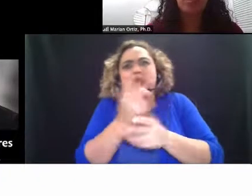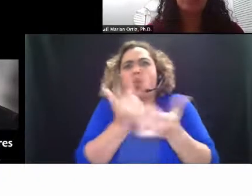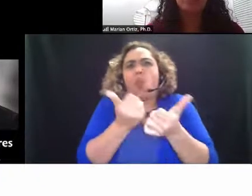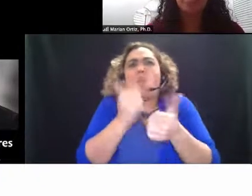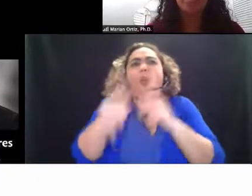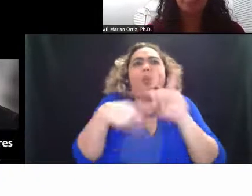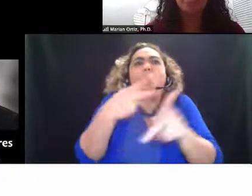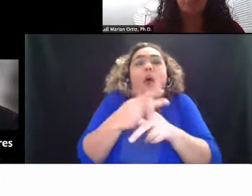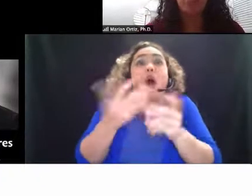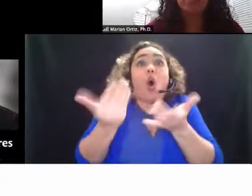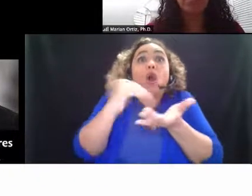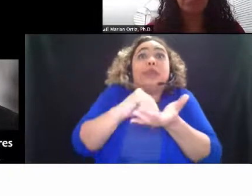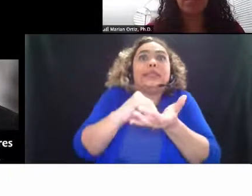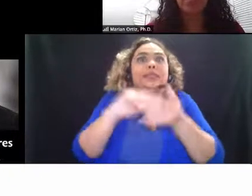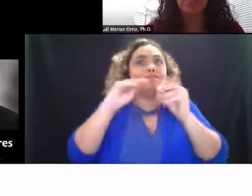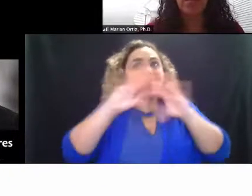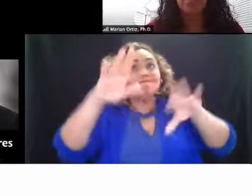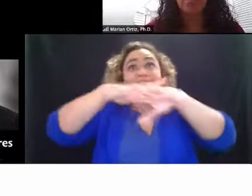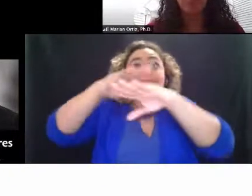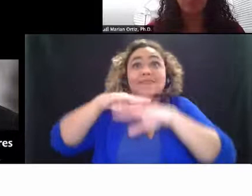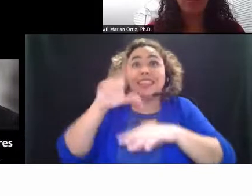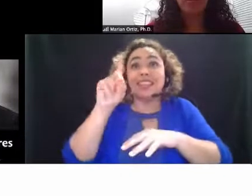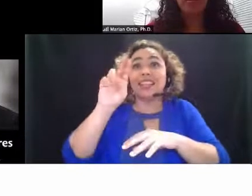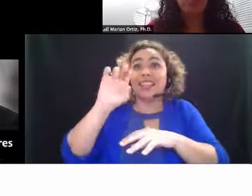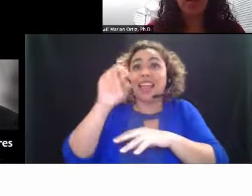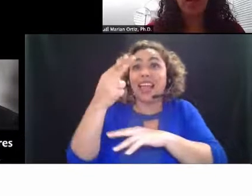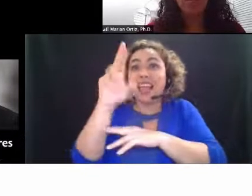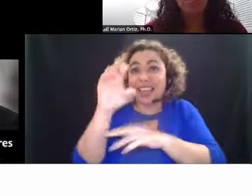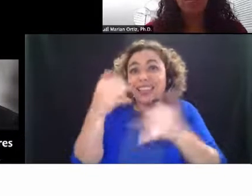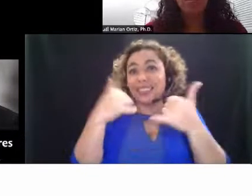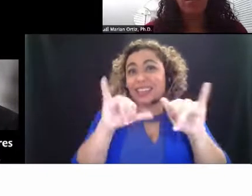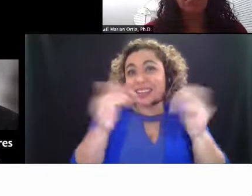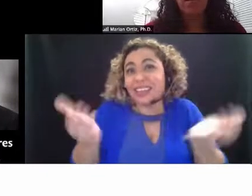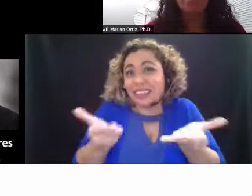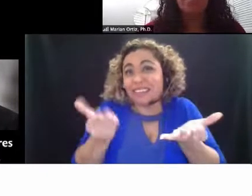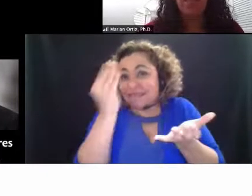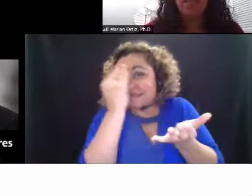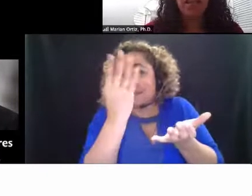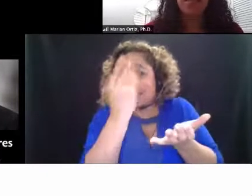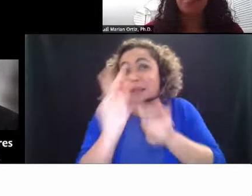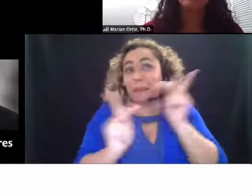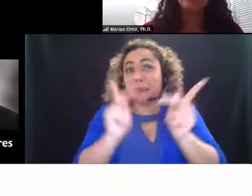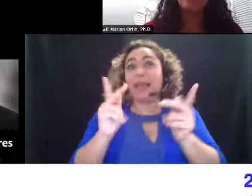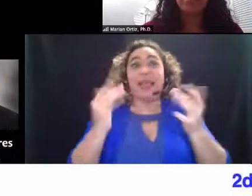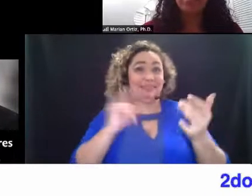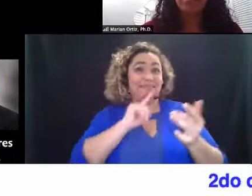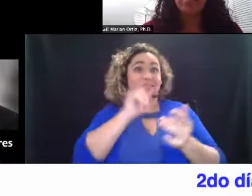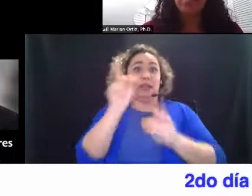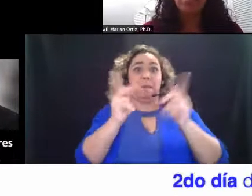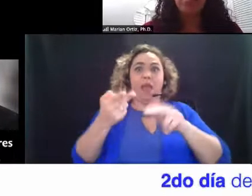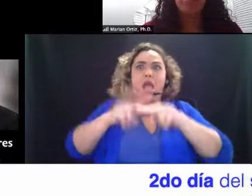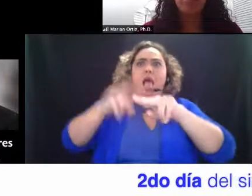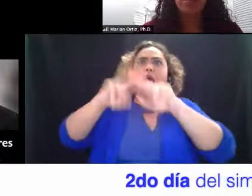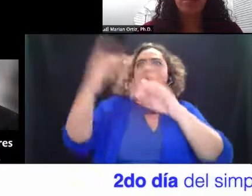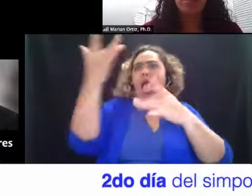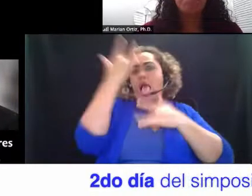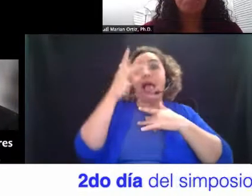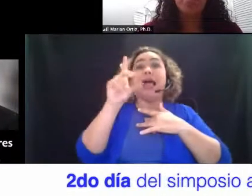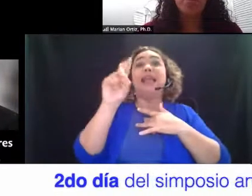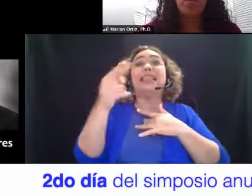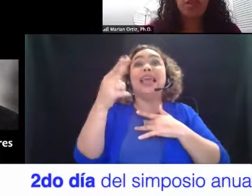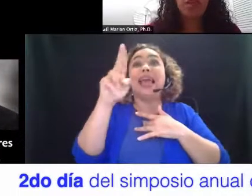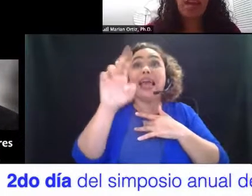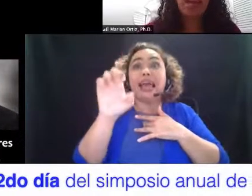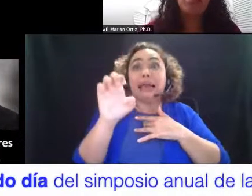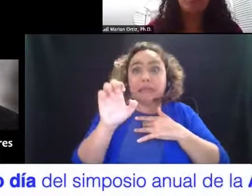start creating the awareness that dengue was there as well. That is happening, that cases are increasing, because you